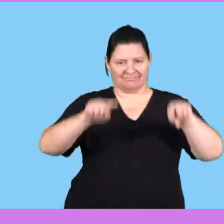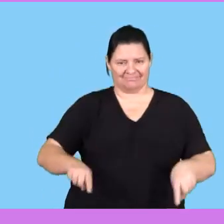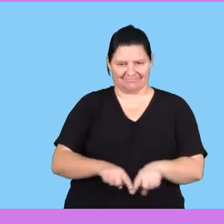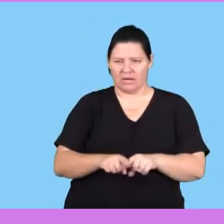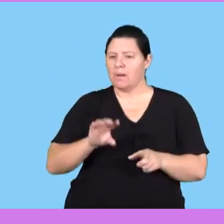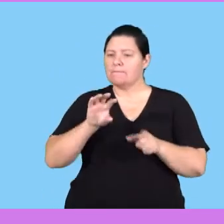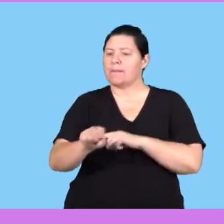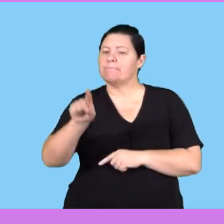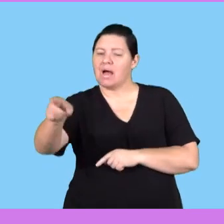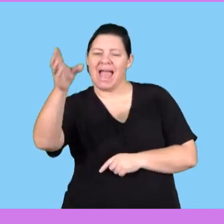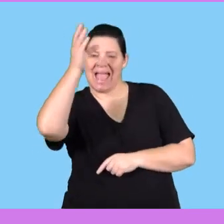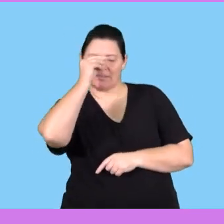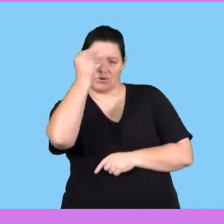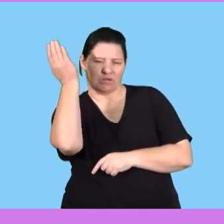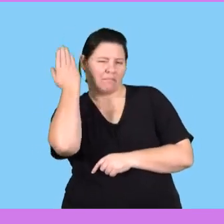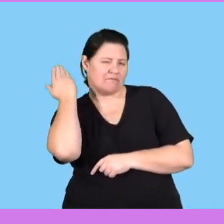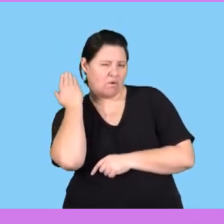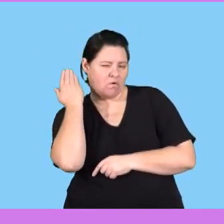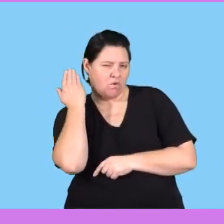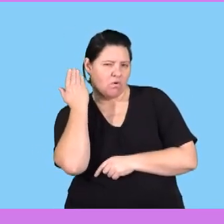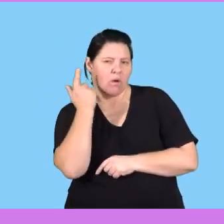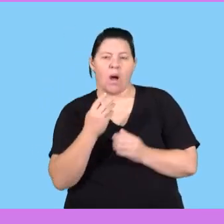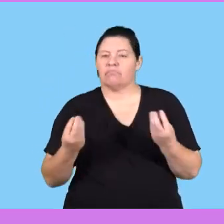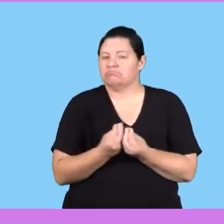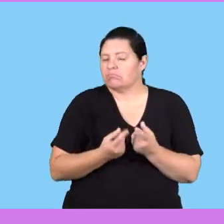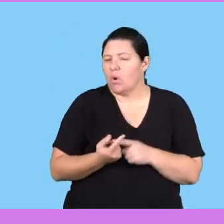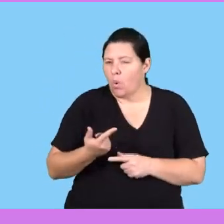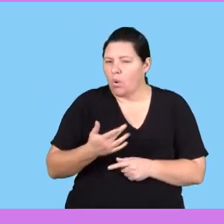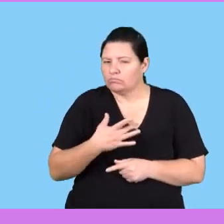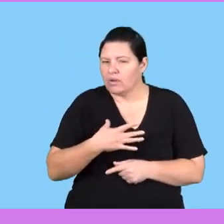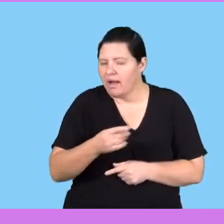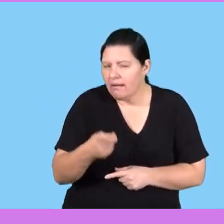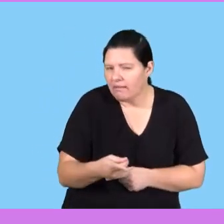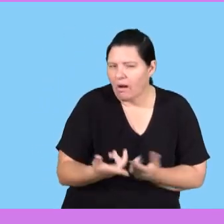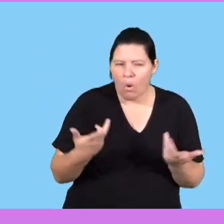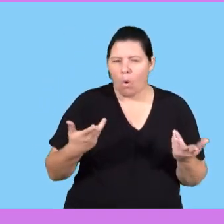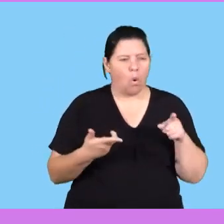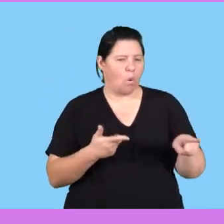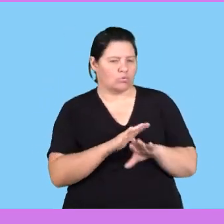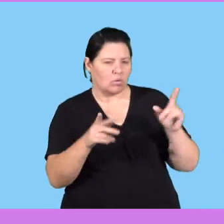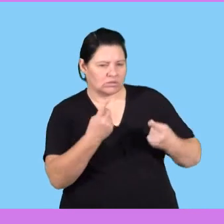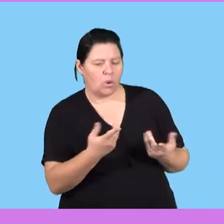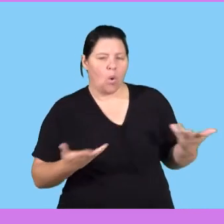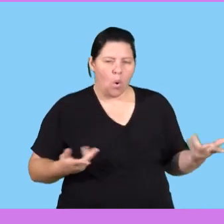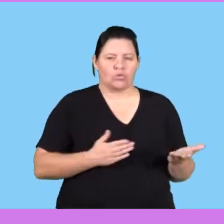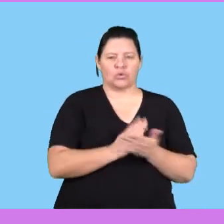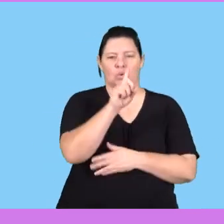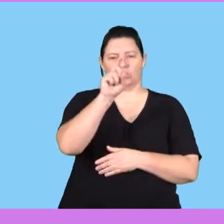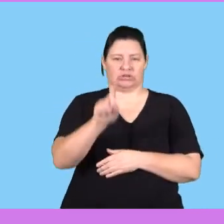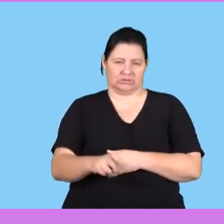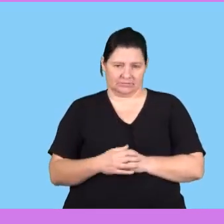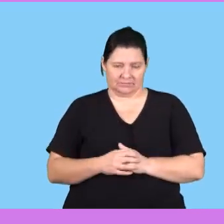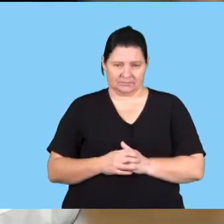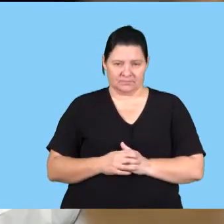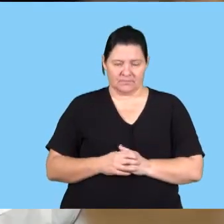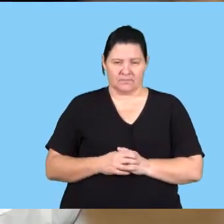we are finding out about people's experience about, for example, a new product or a service by means of a questionnaire,